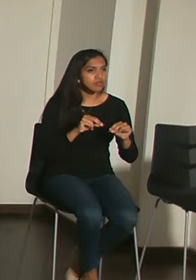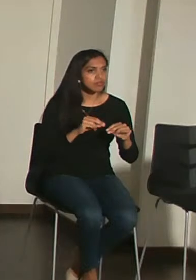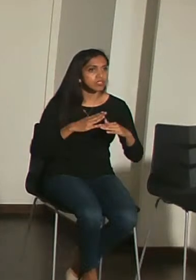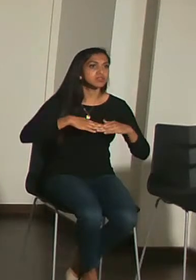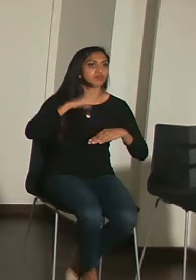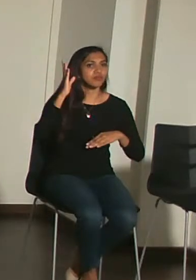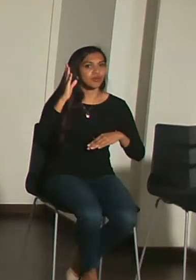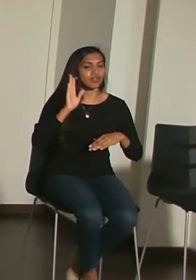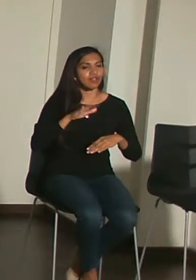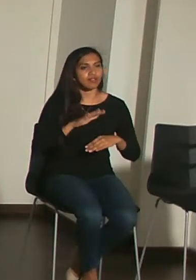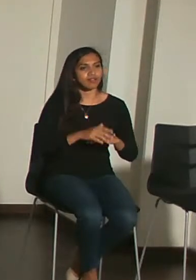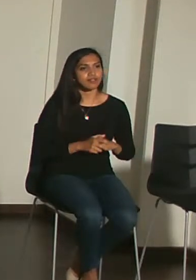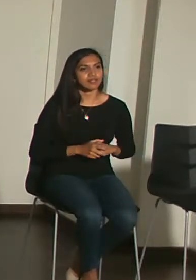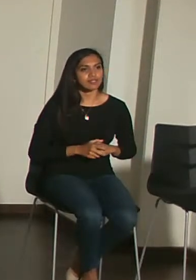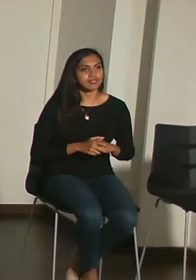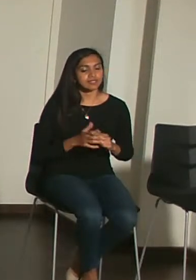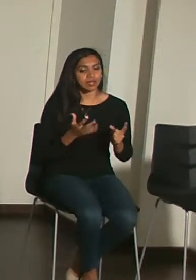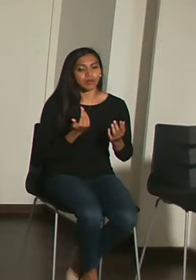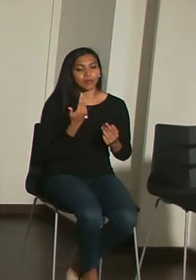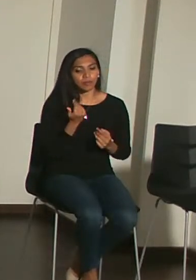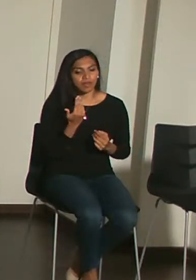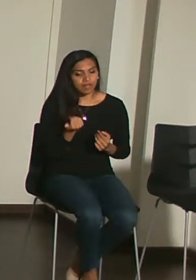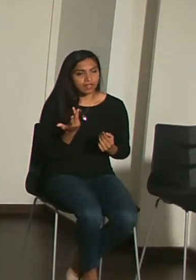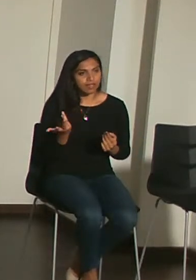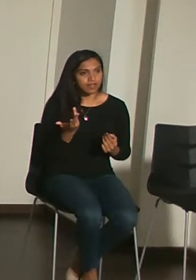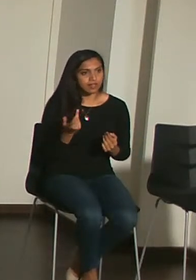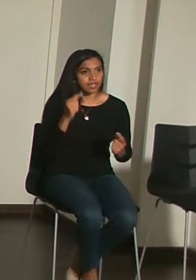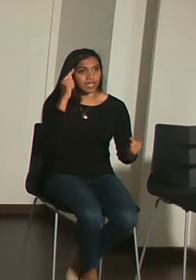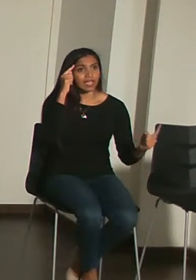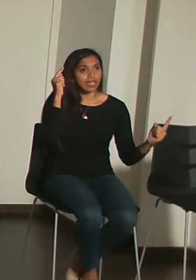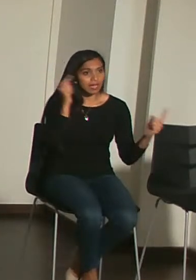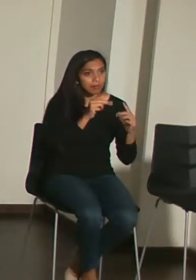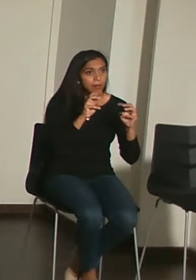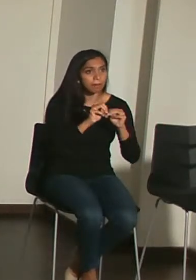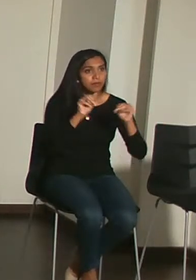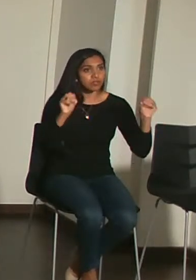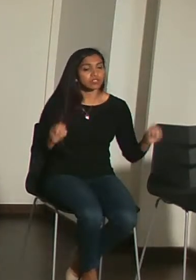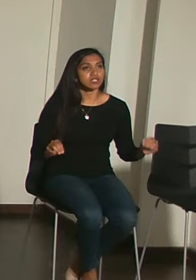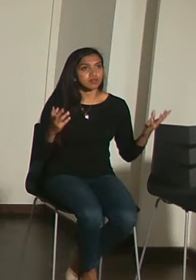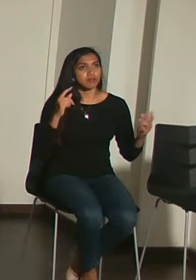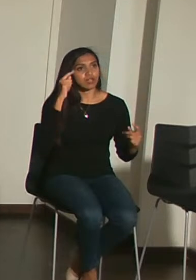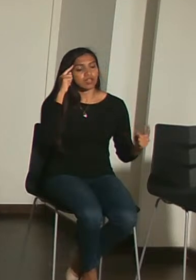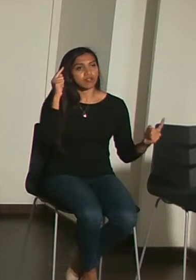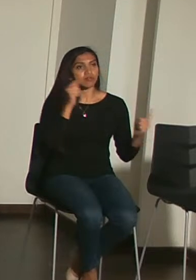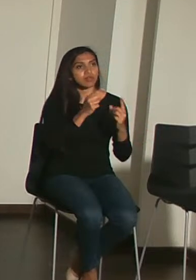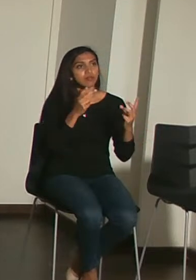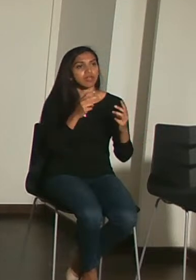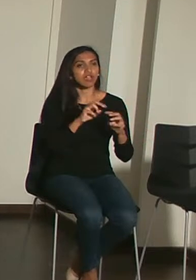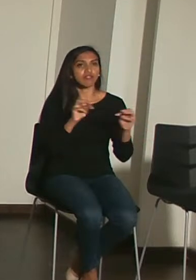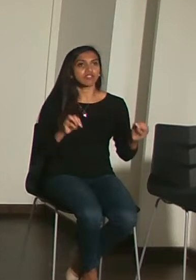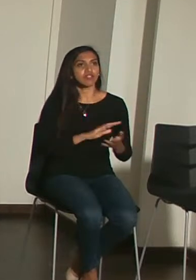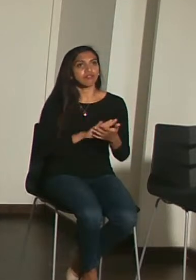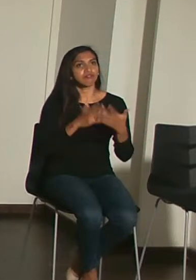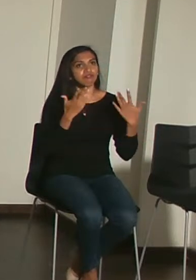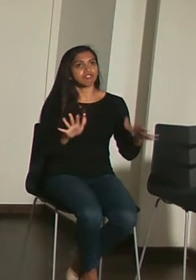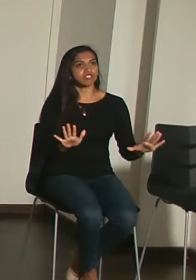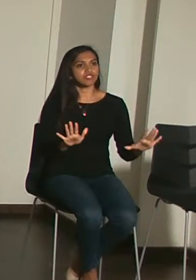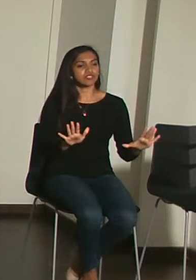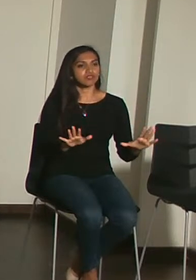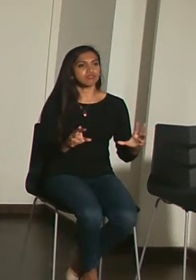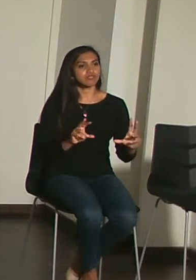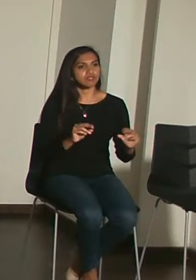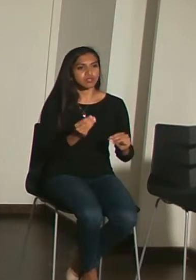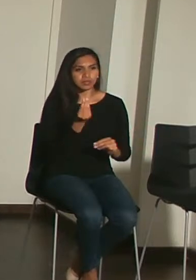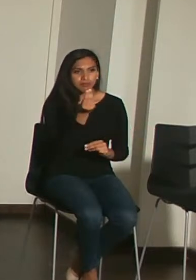it happen that way? Why should we aim to finish a museum in one day? So small gestures, maybe to just reorient